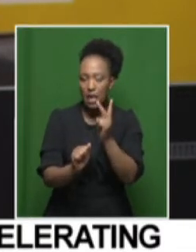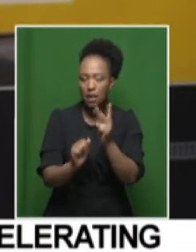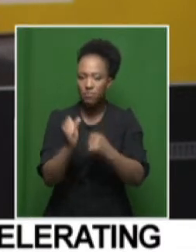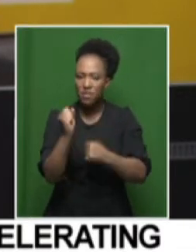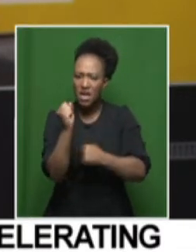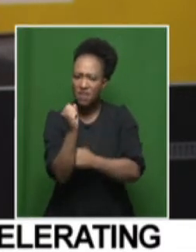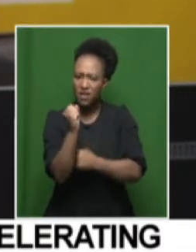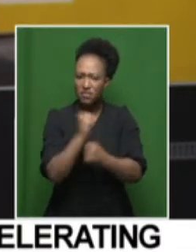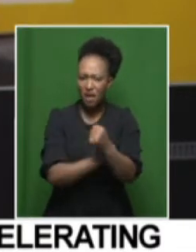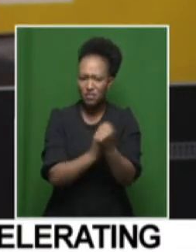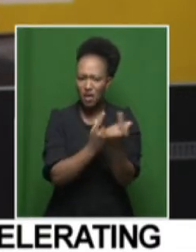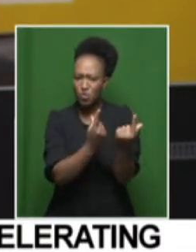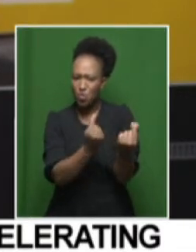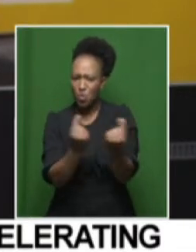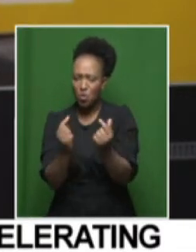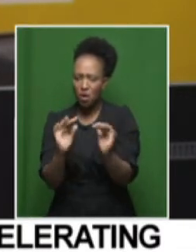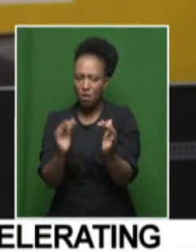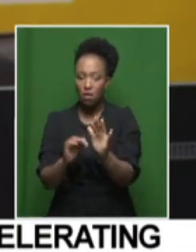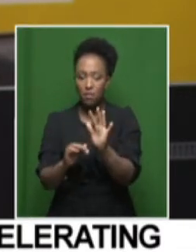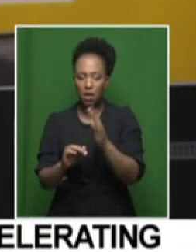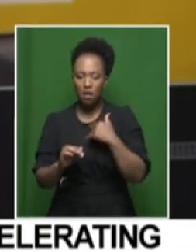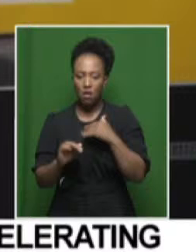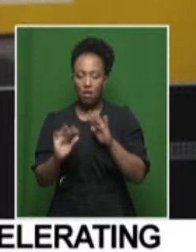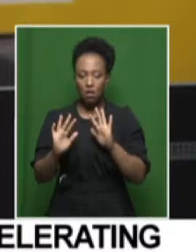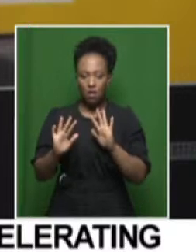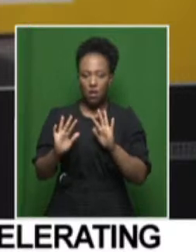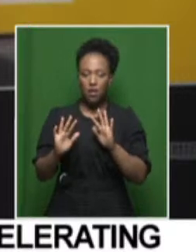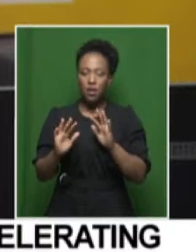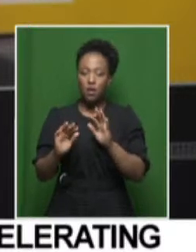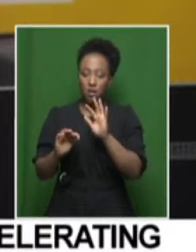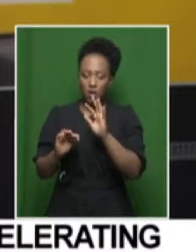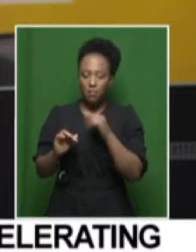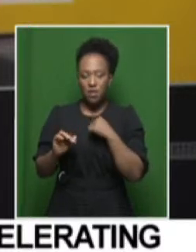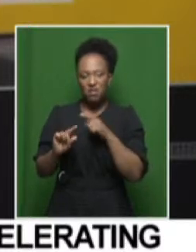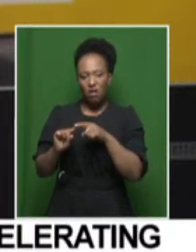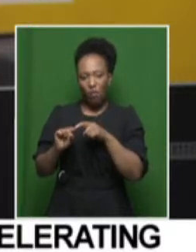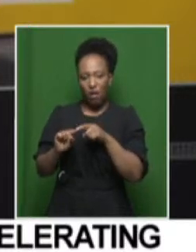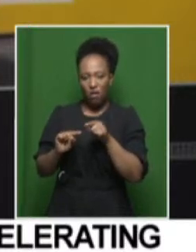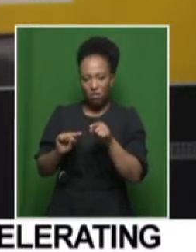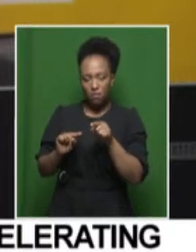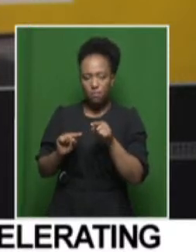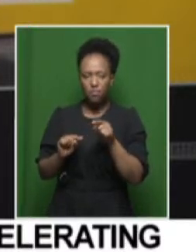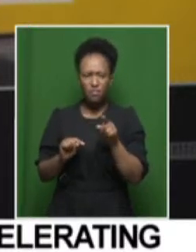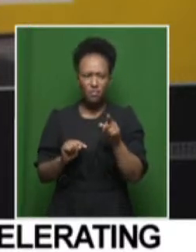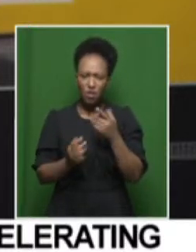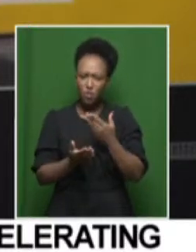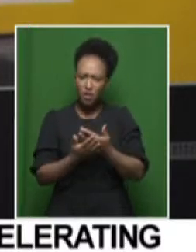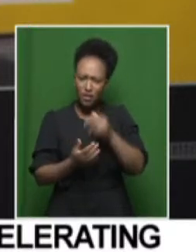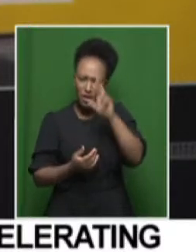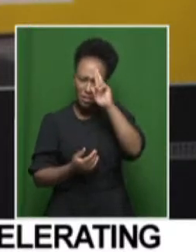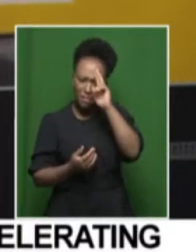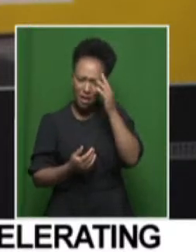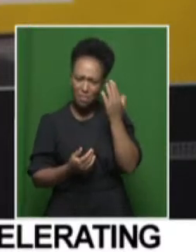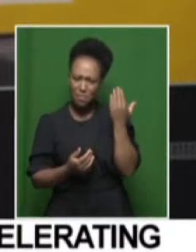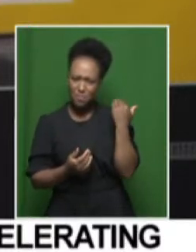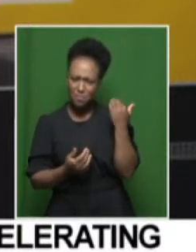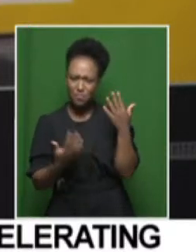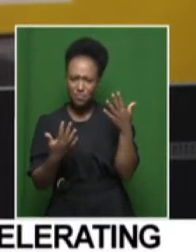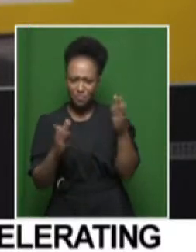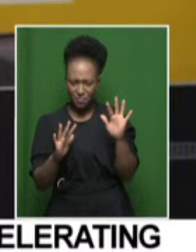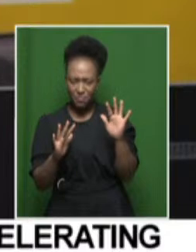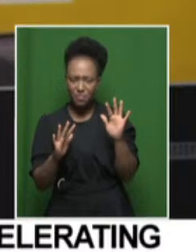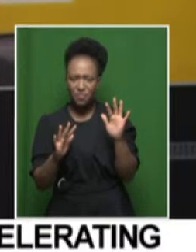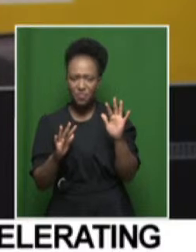delivery. If I may pause here, you will recall this is a message which